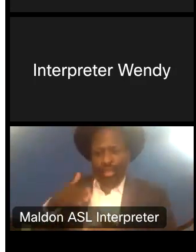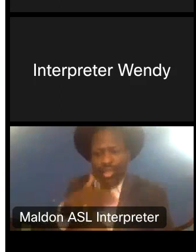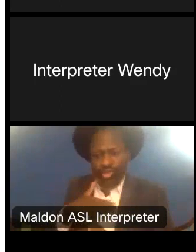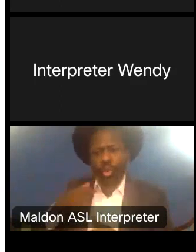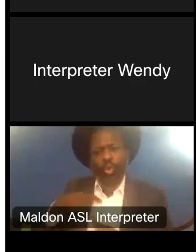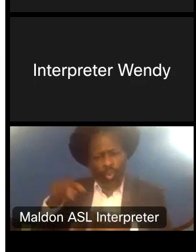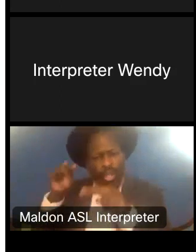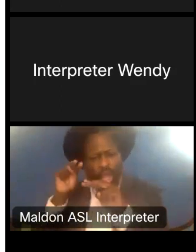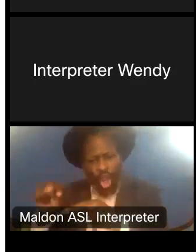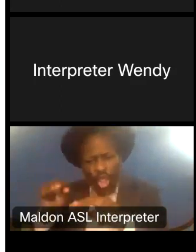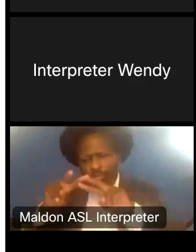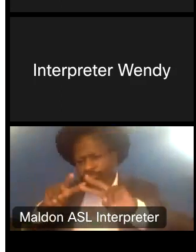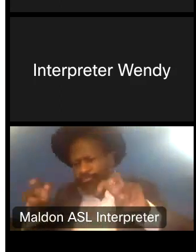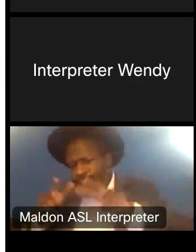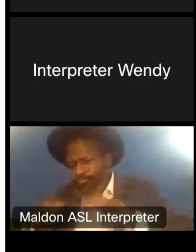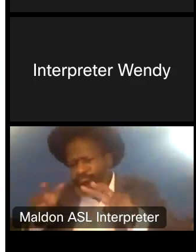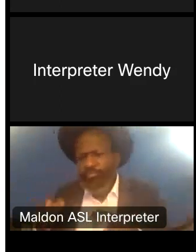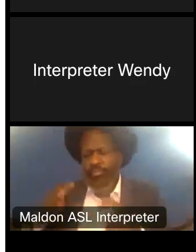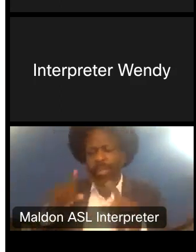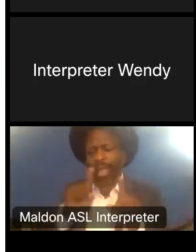moves forwards into the next steps.